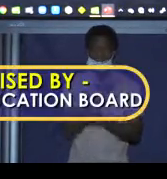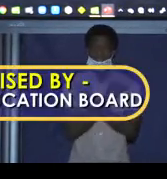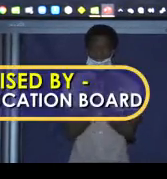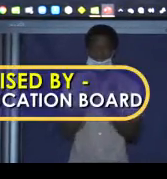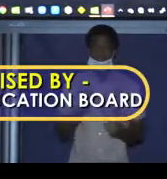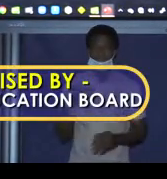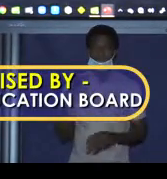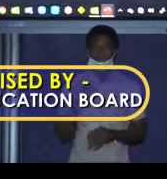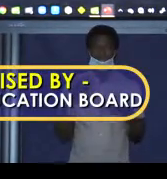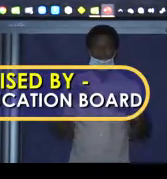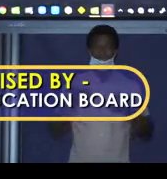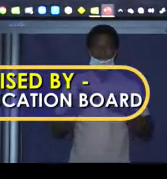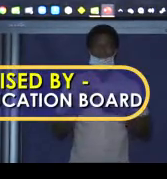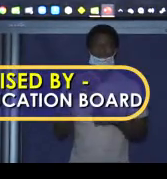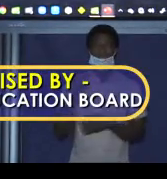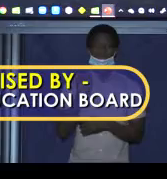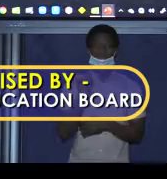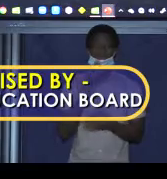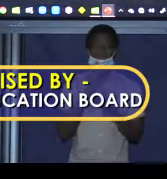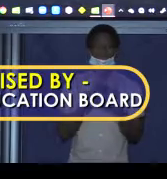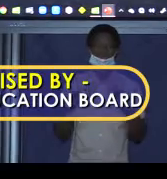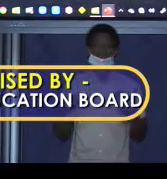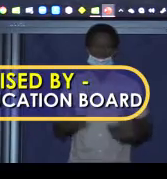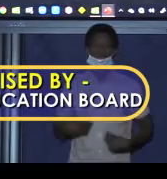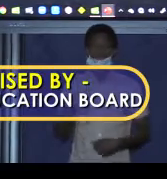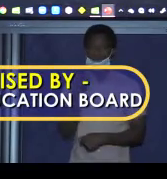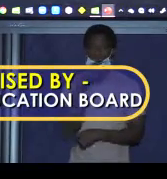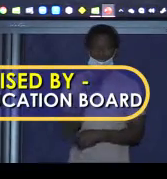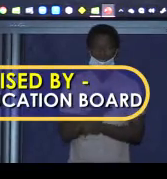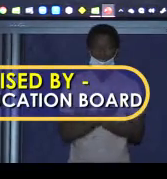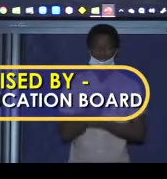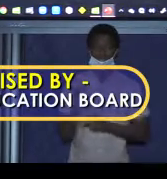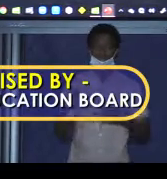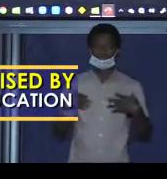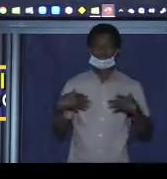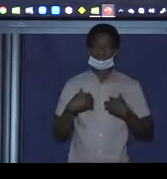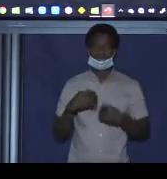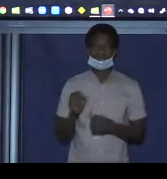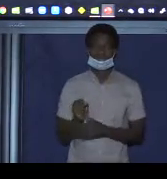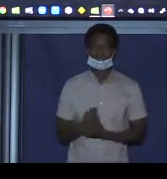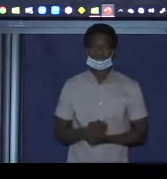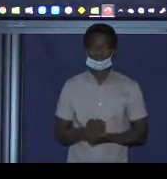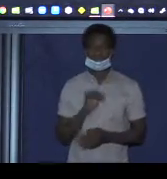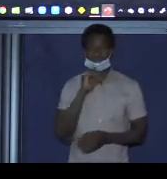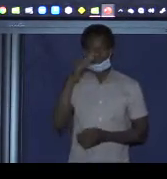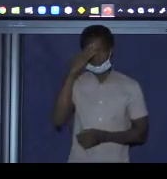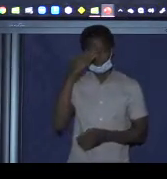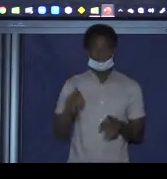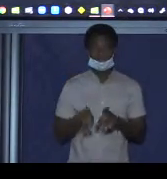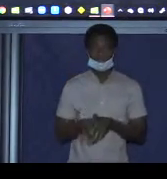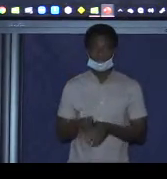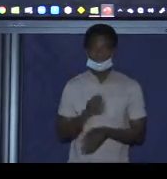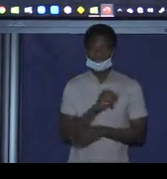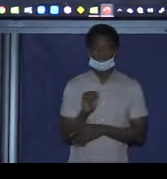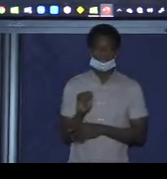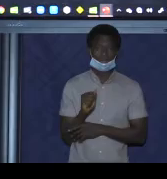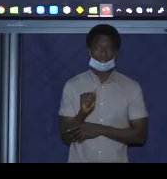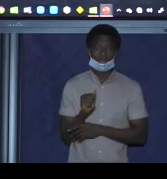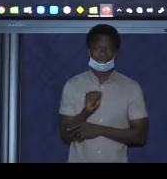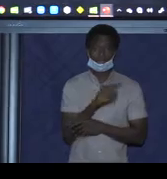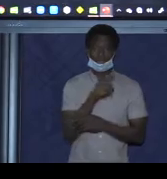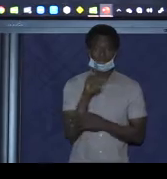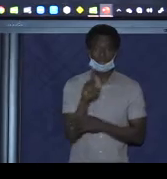A lover of animals. Somebody who loves animals is known as